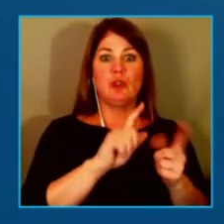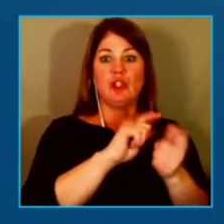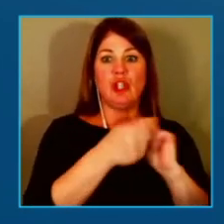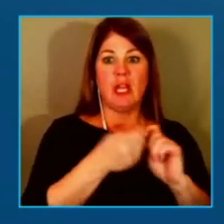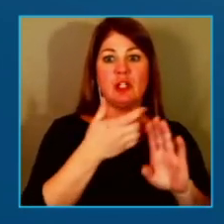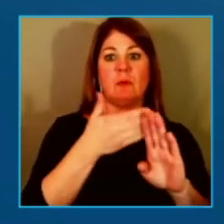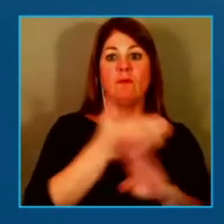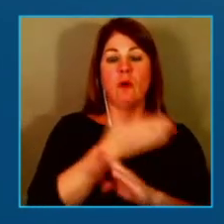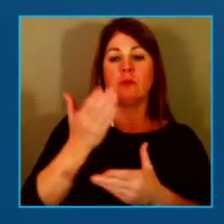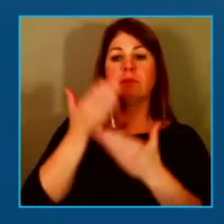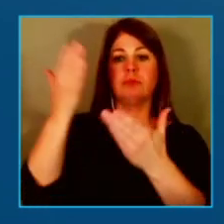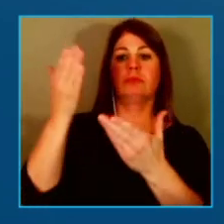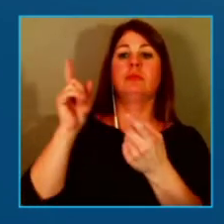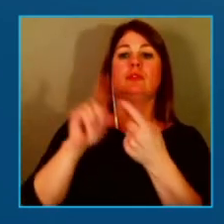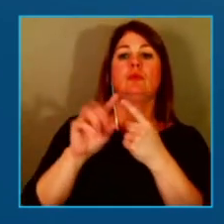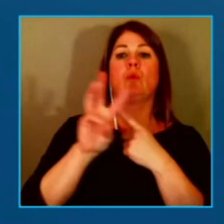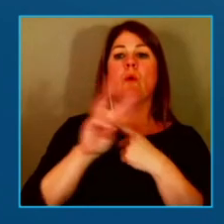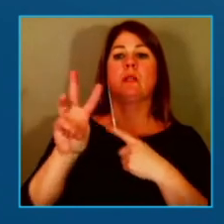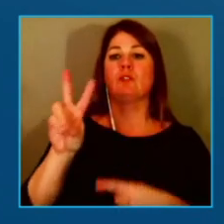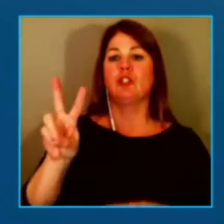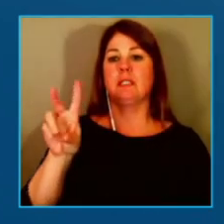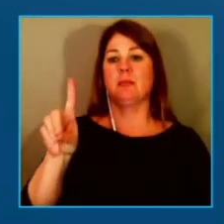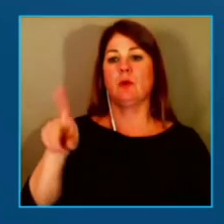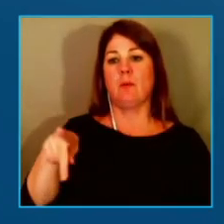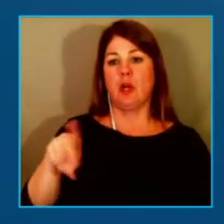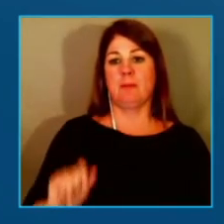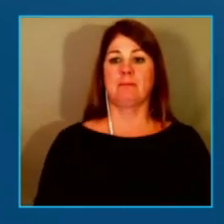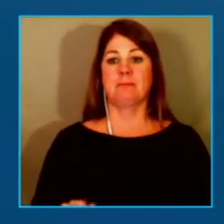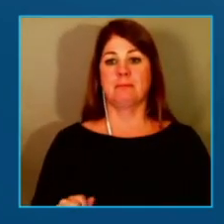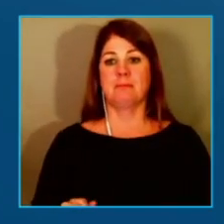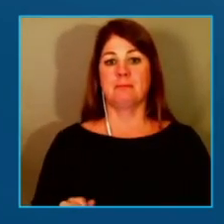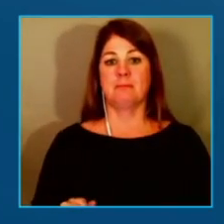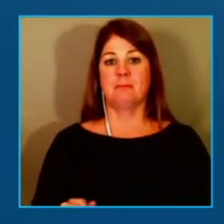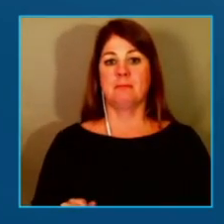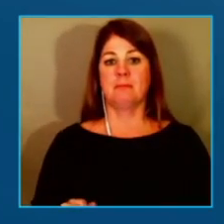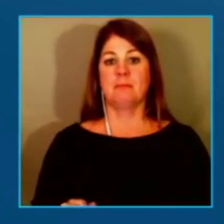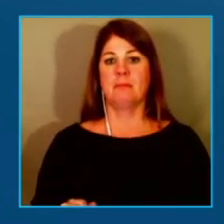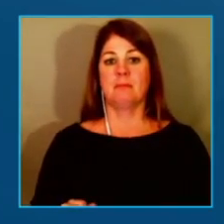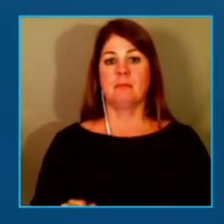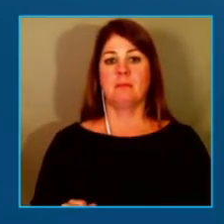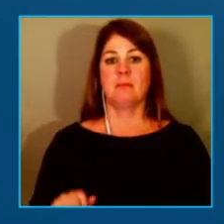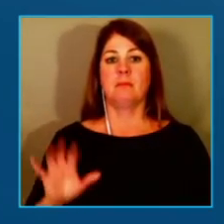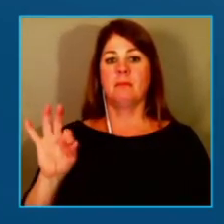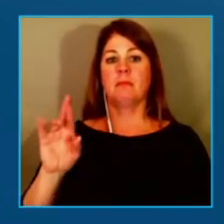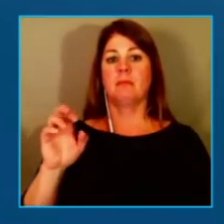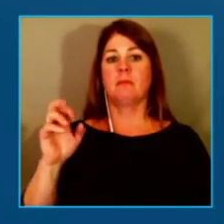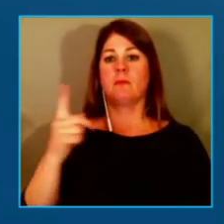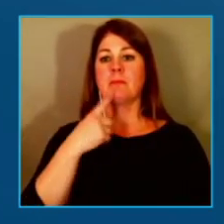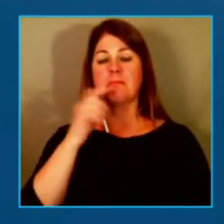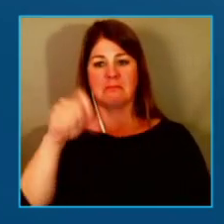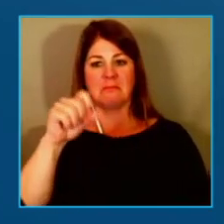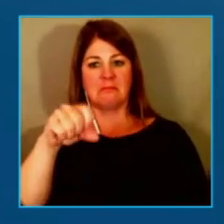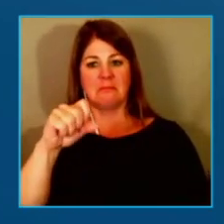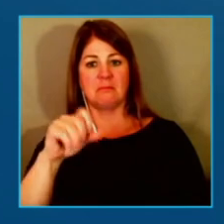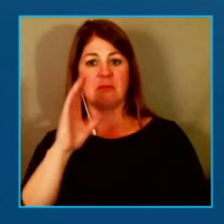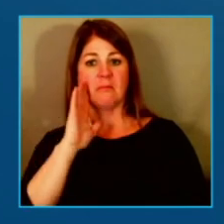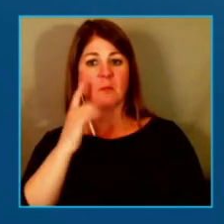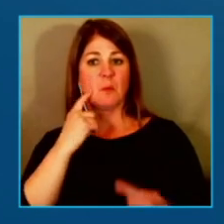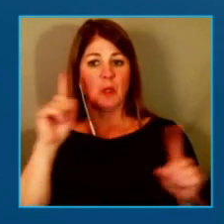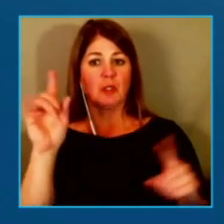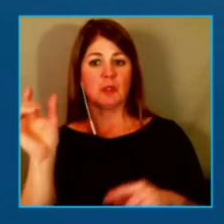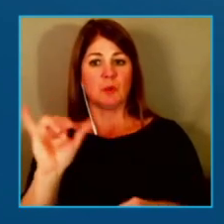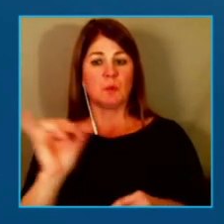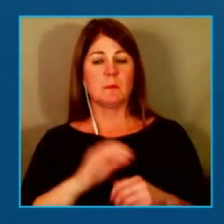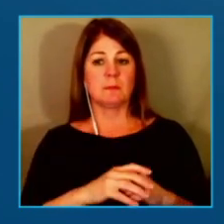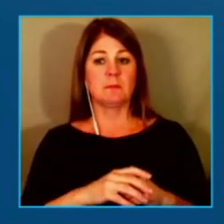Virginia Democratic Party. Sure. Yeah, that would work. I mean, another way to view it is it's not substantive, but yes, I